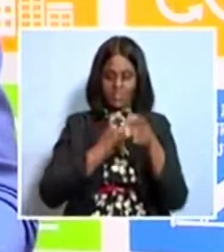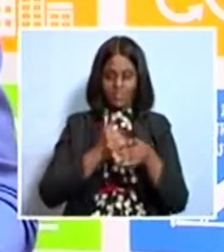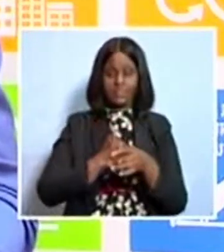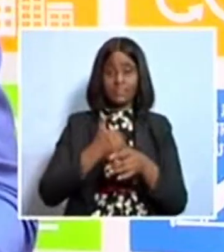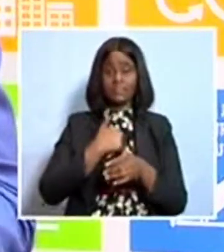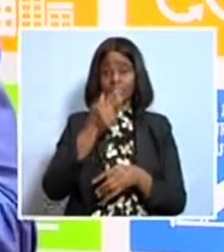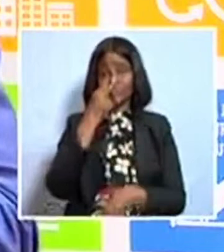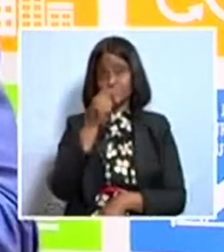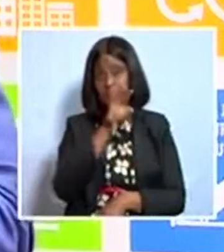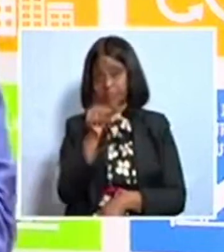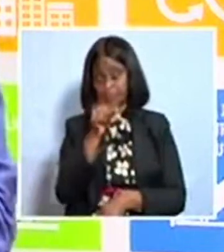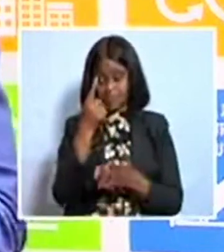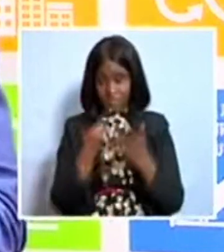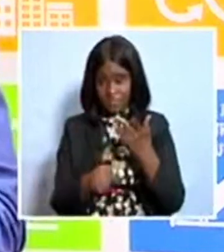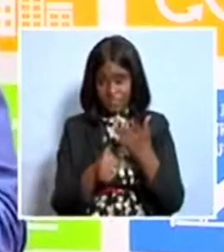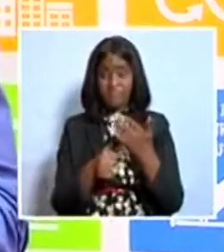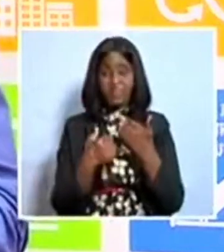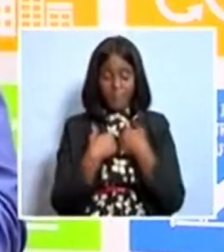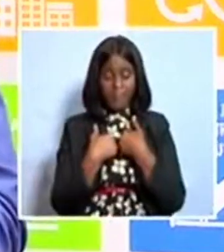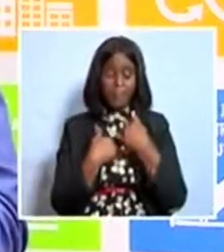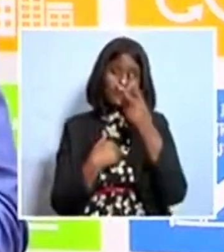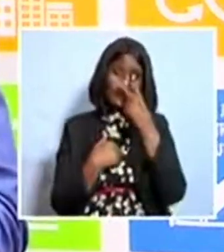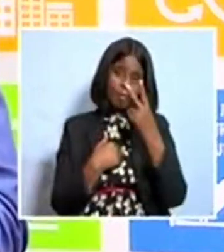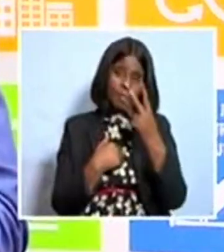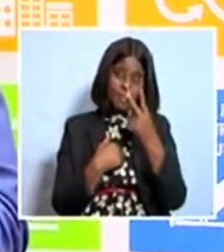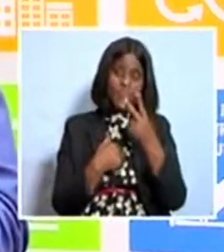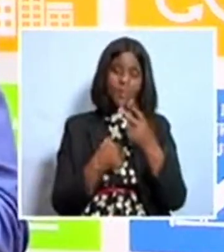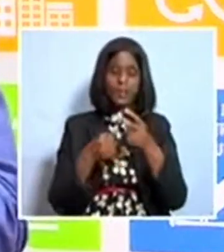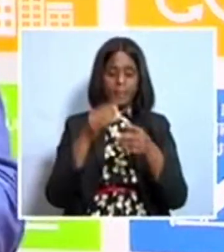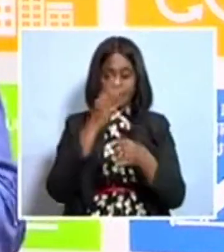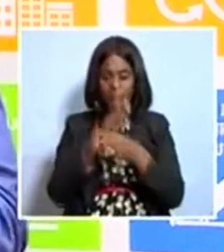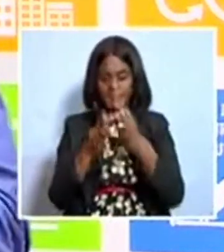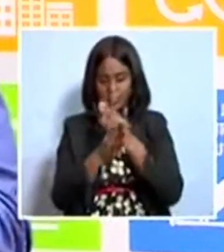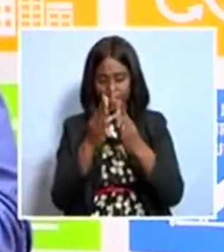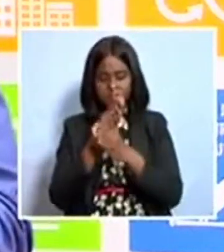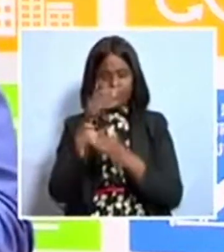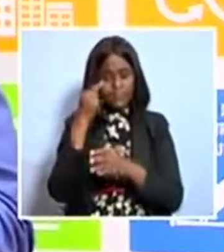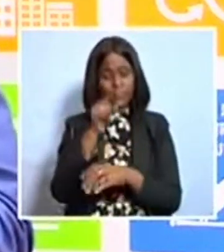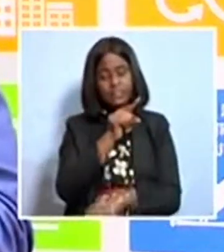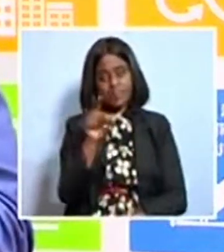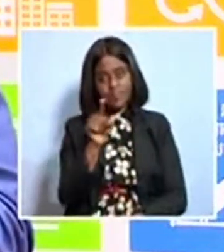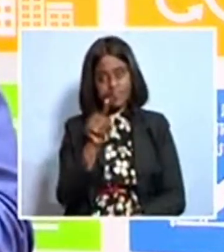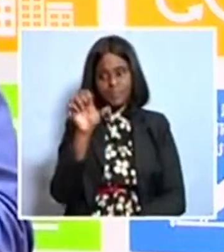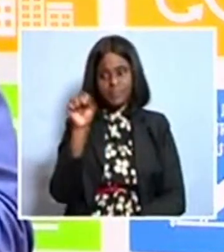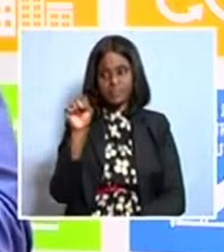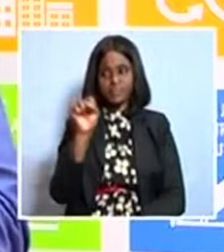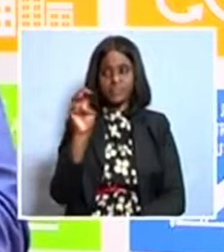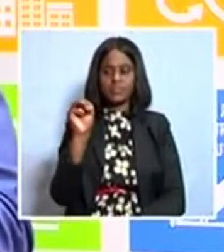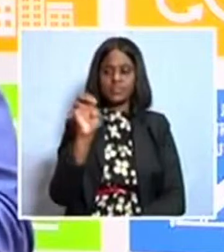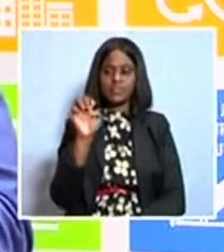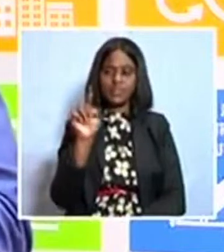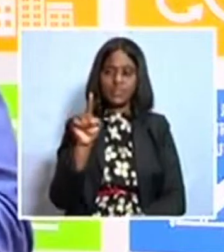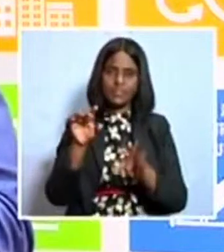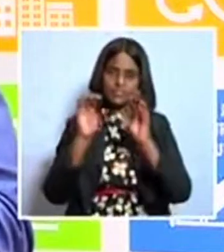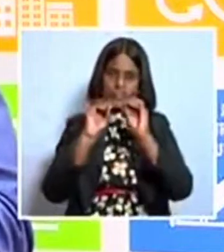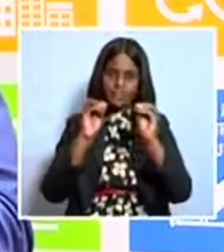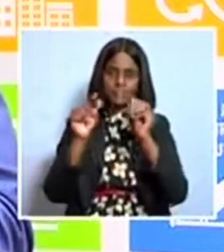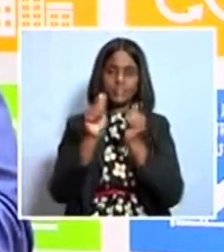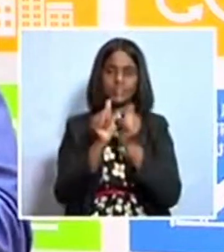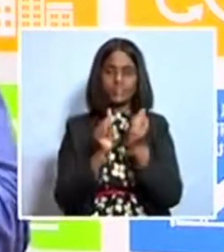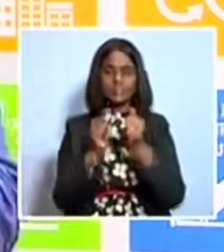and what I've noticed is that there's no capacity building for the SMEs to teach them about the business